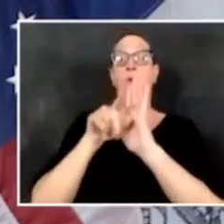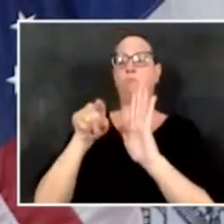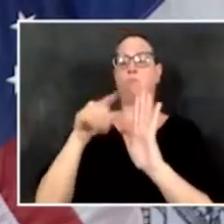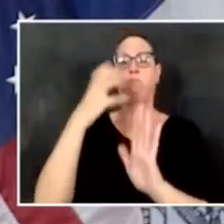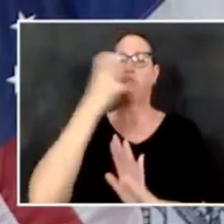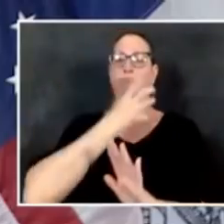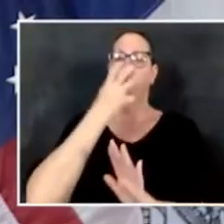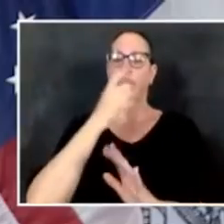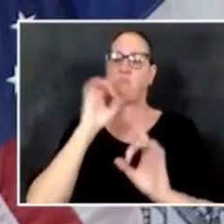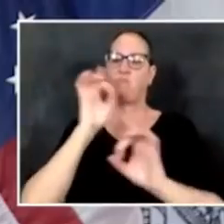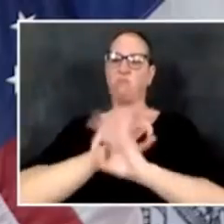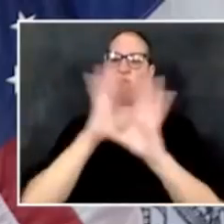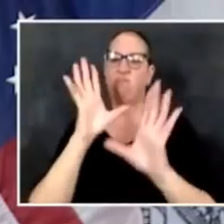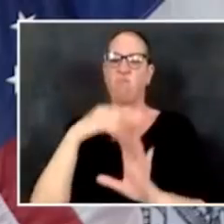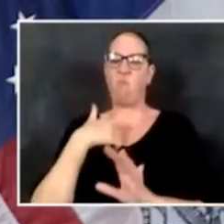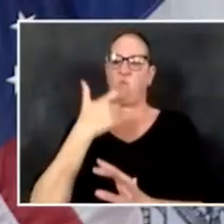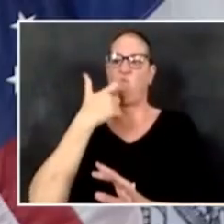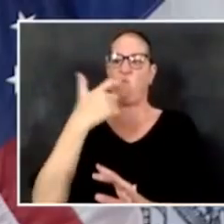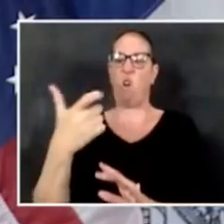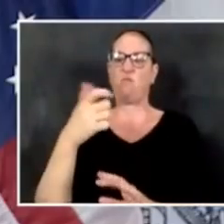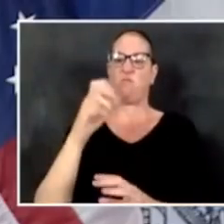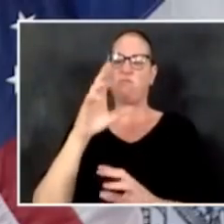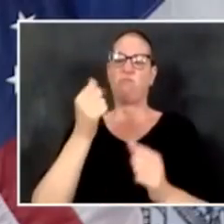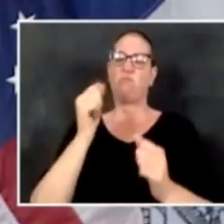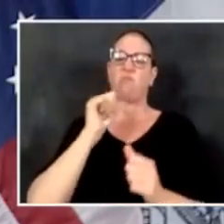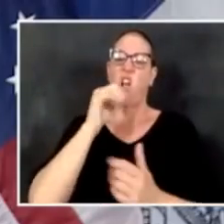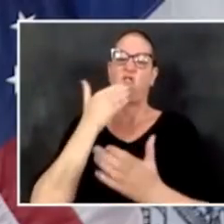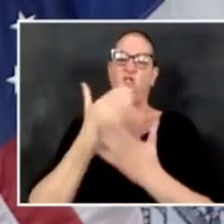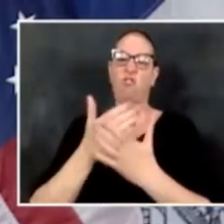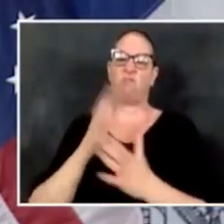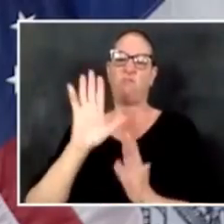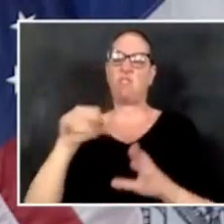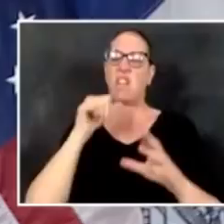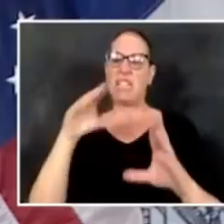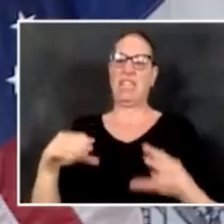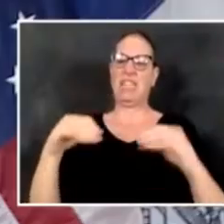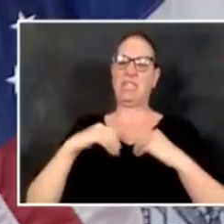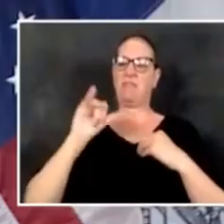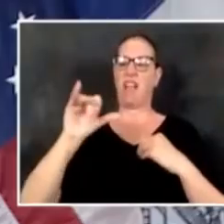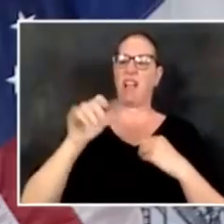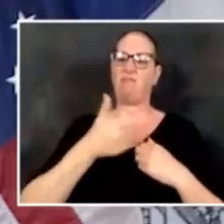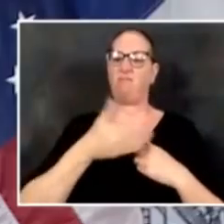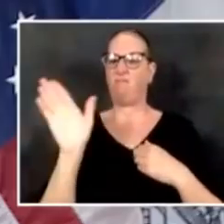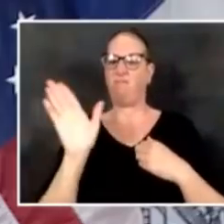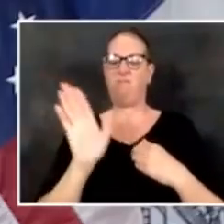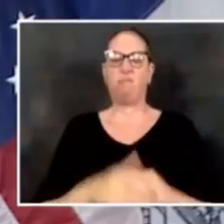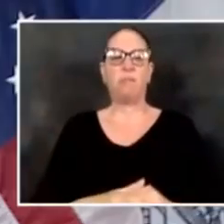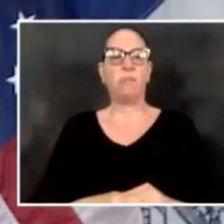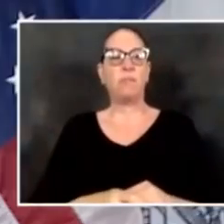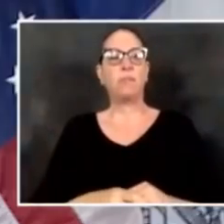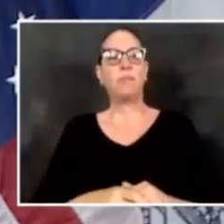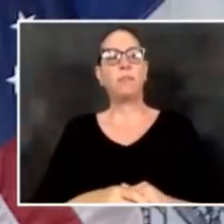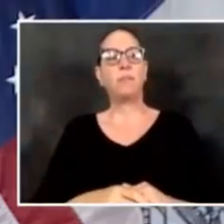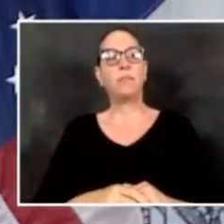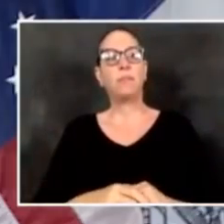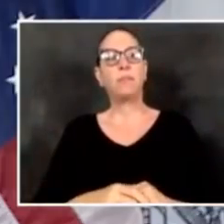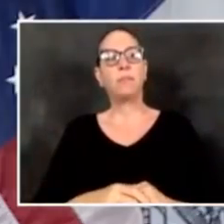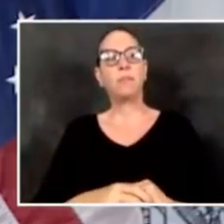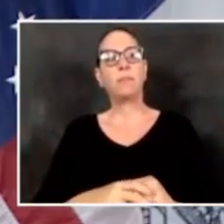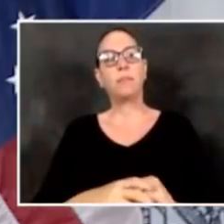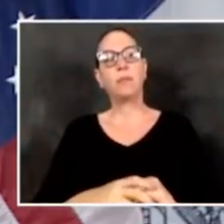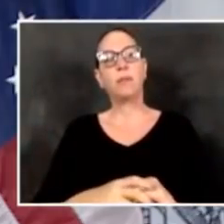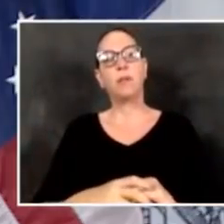absolutely unacceptable, and obviously discipline was swift by the NYPD. But I want to note that